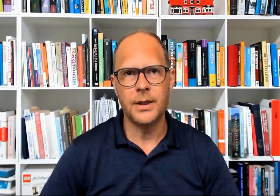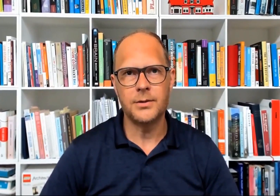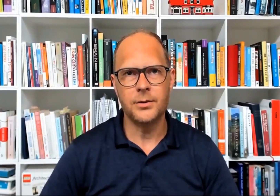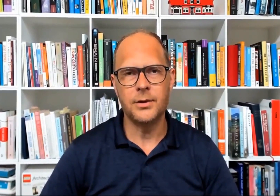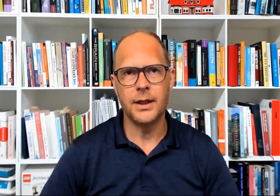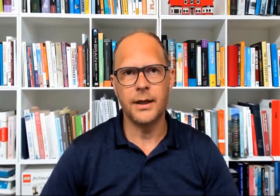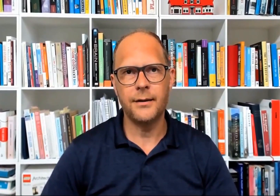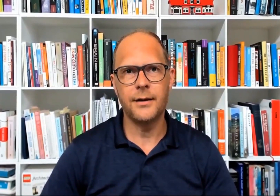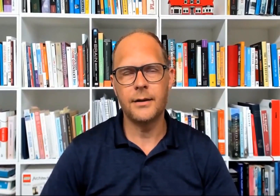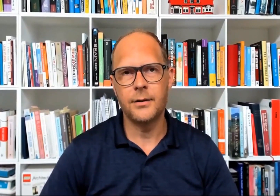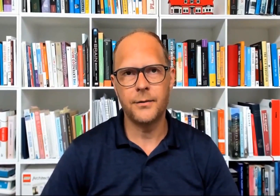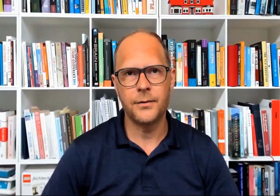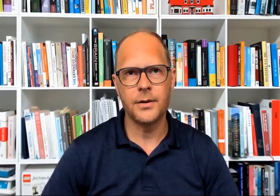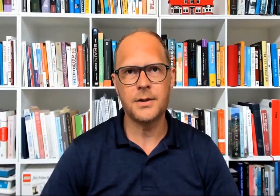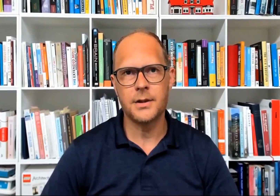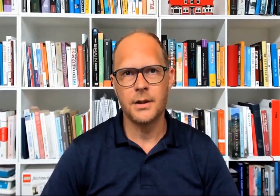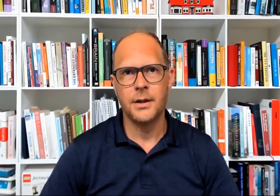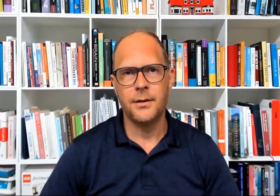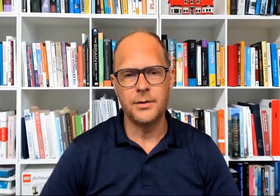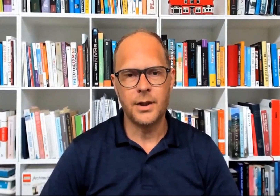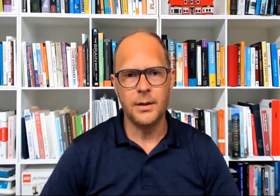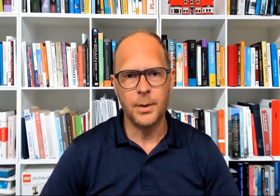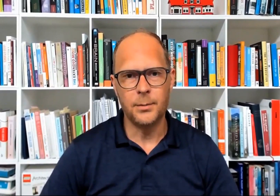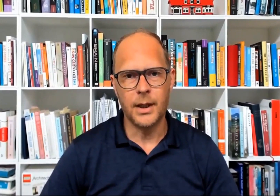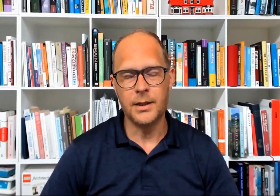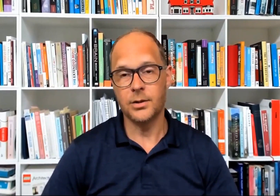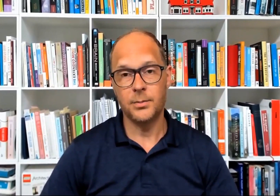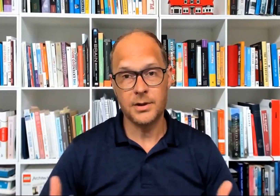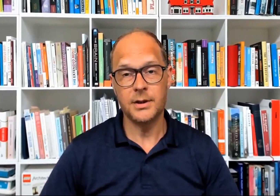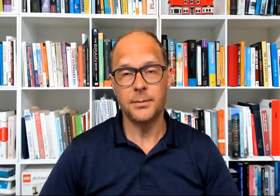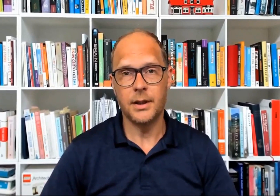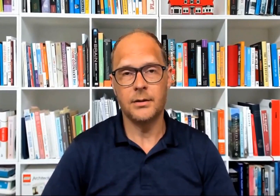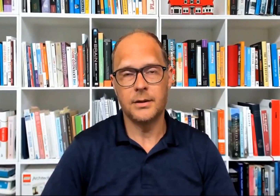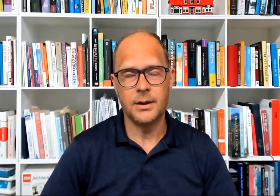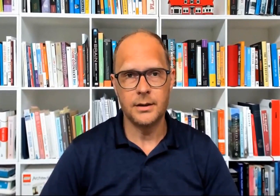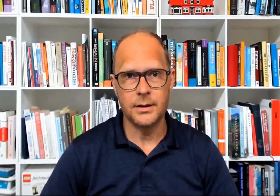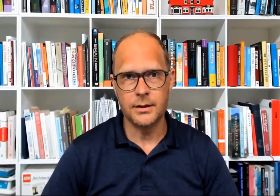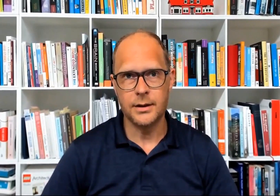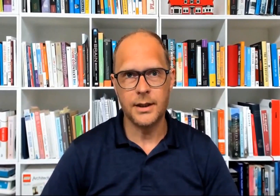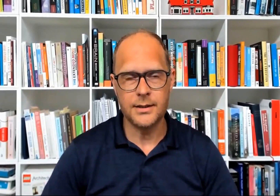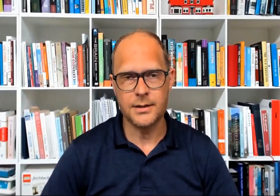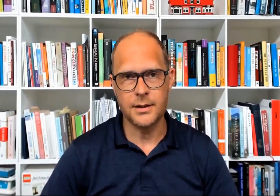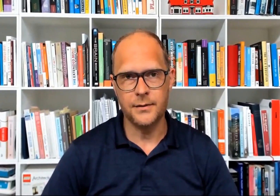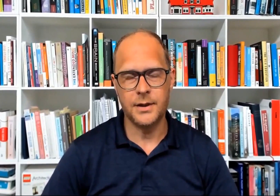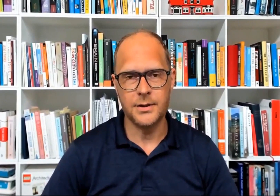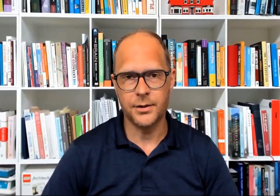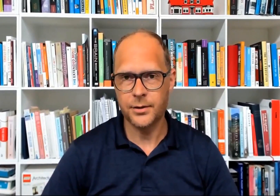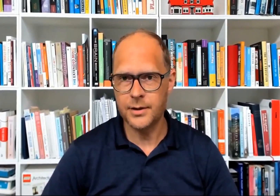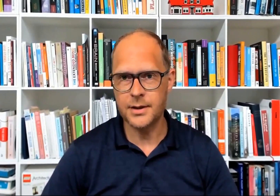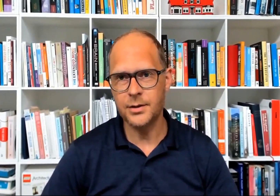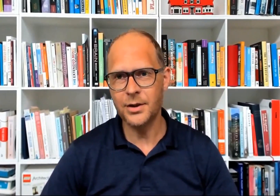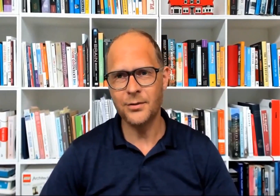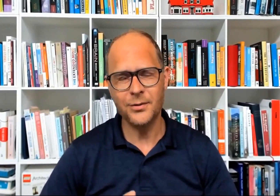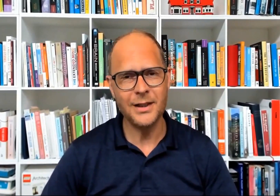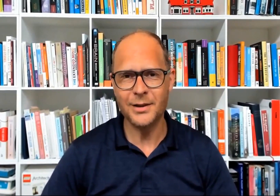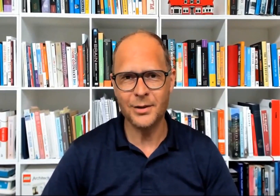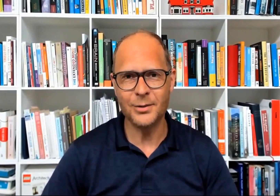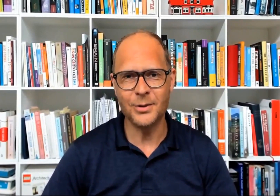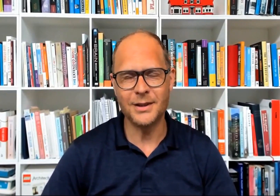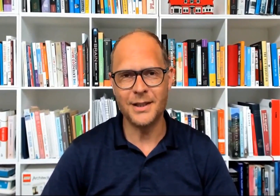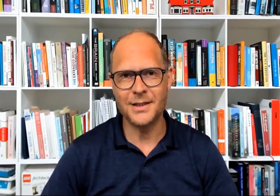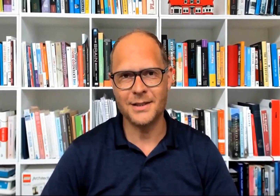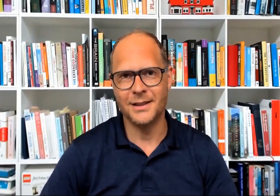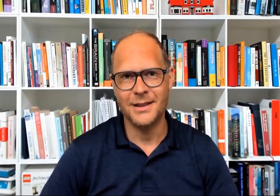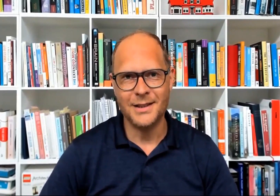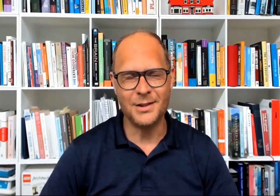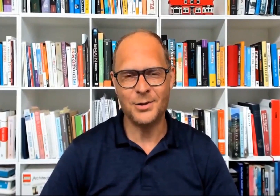to look for ways to do that. I think the first thing to keep in mind is obviously about the data safety and security. You don't really